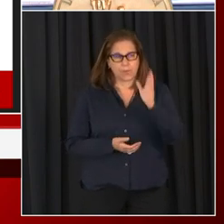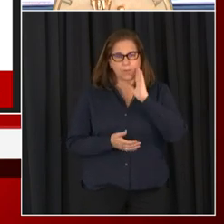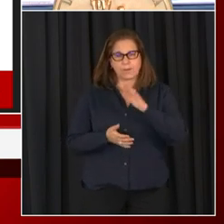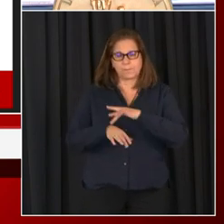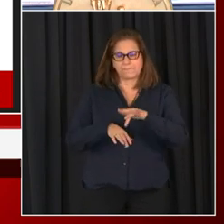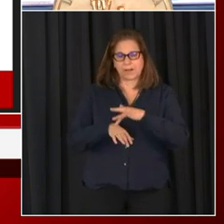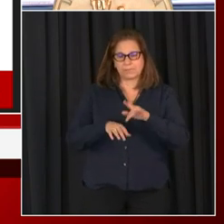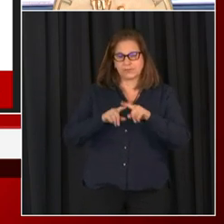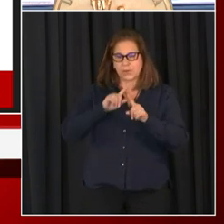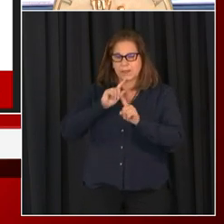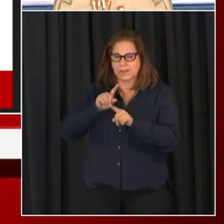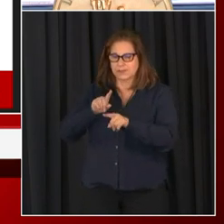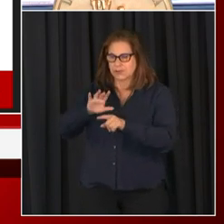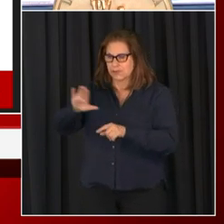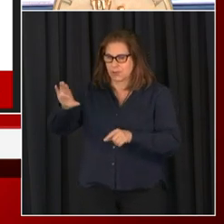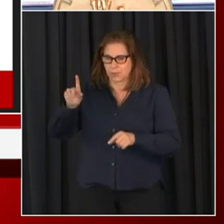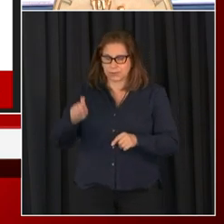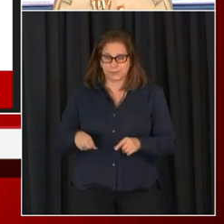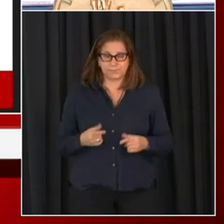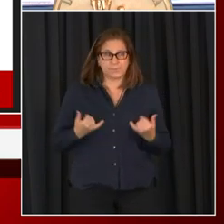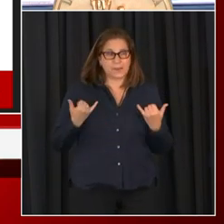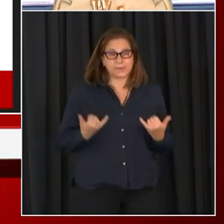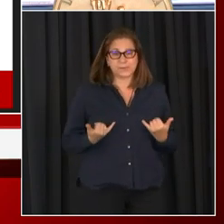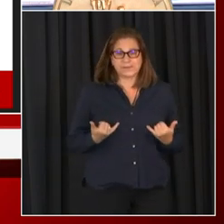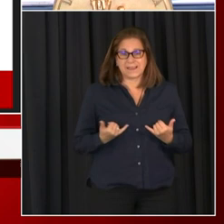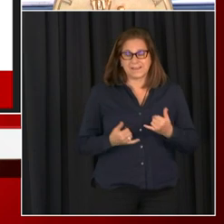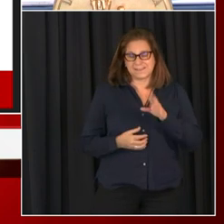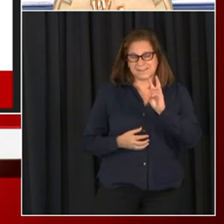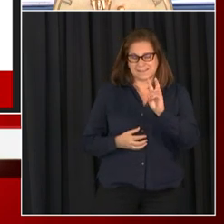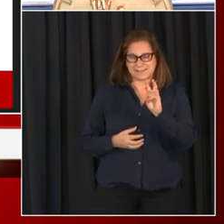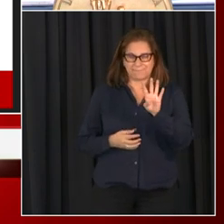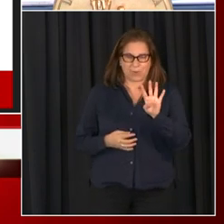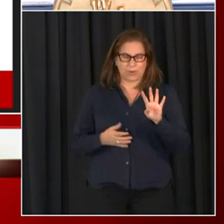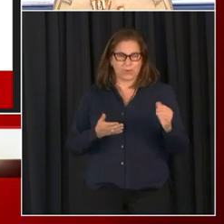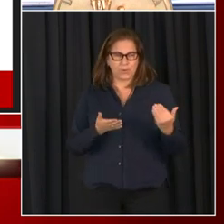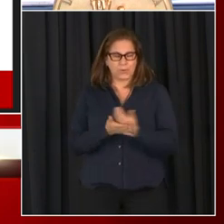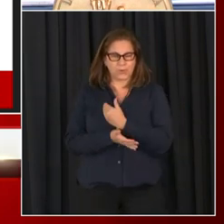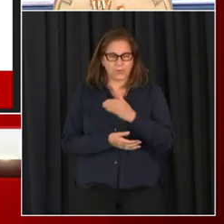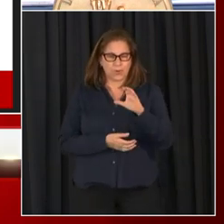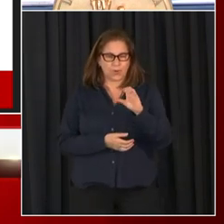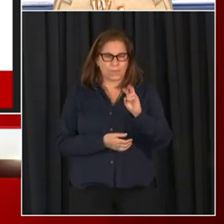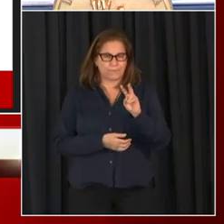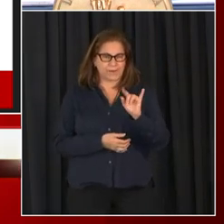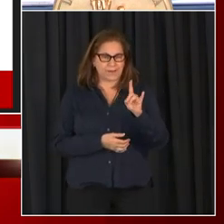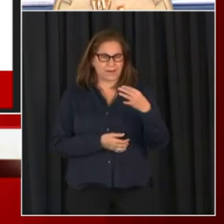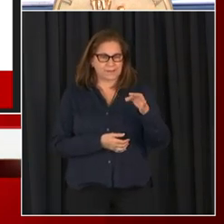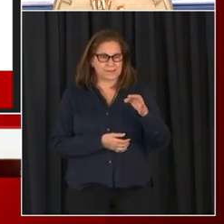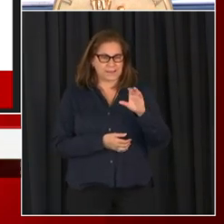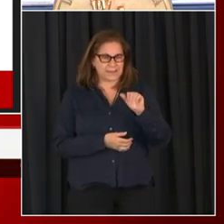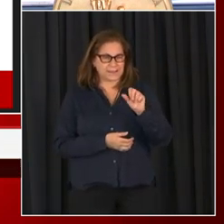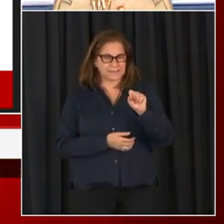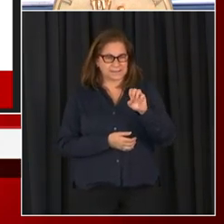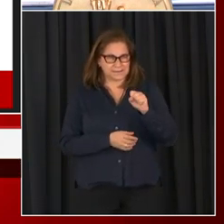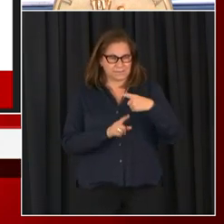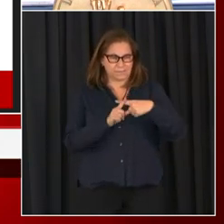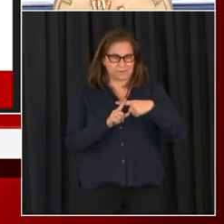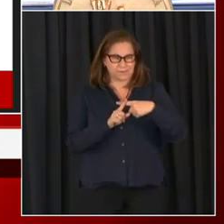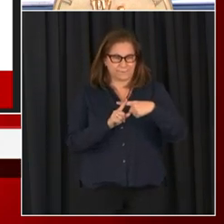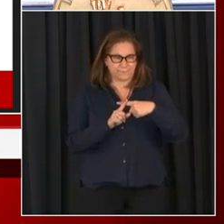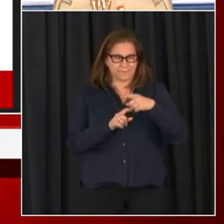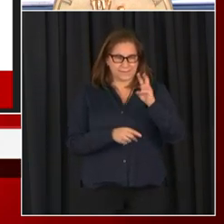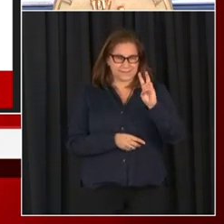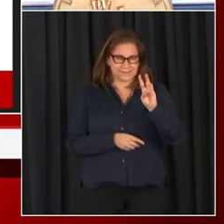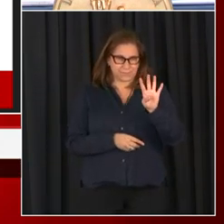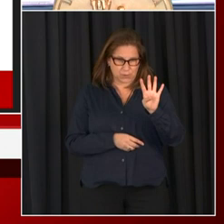of COVID-19 in our community, and sadly, an additional Washingtonian succumbed to the